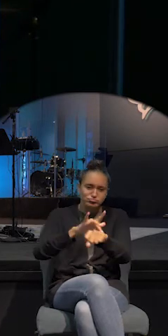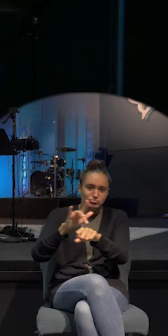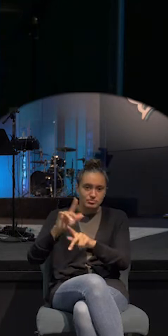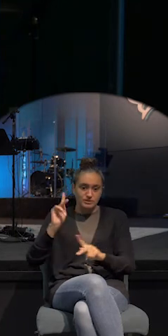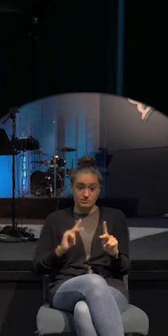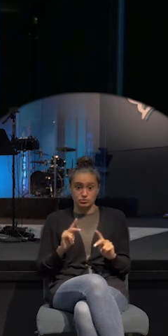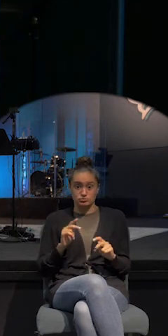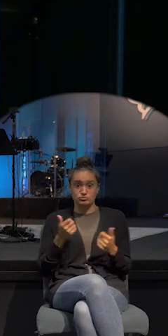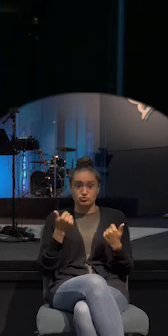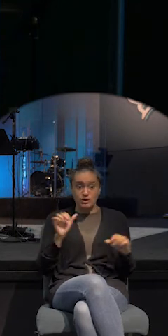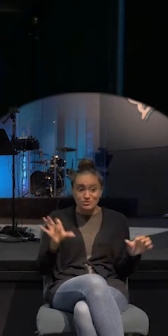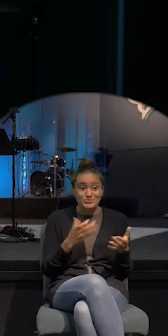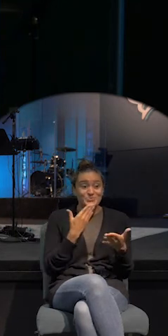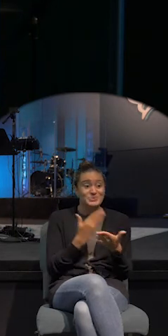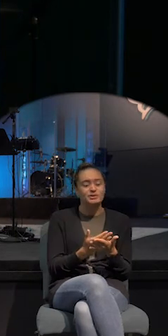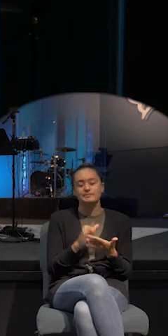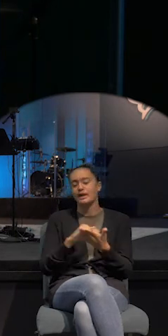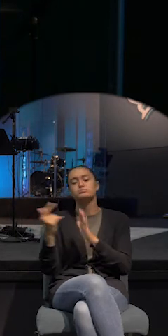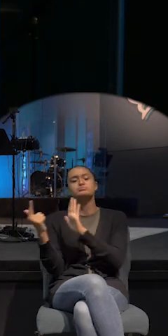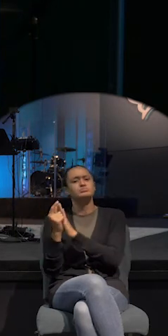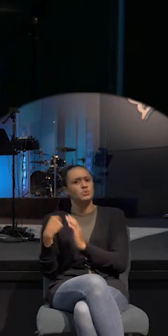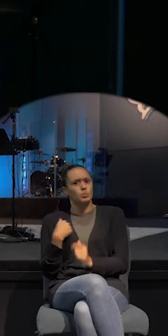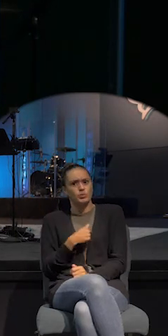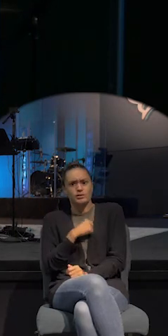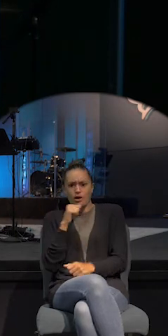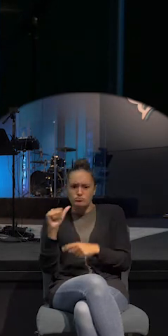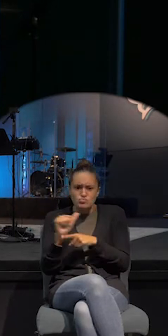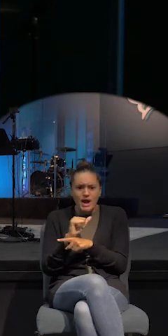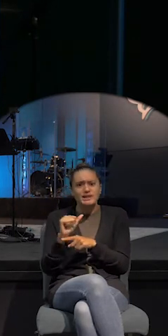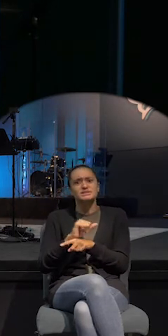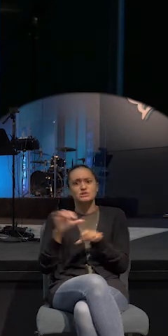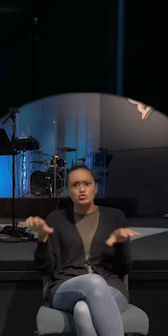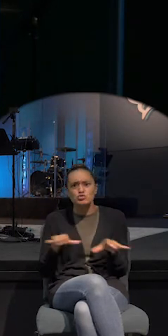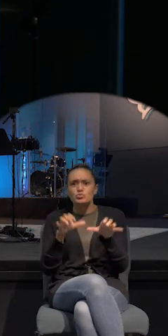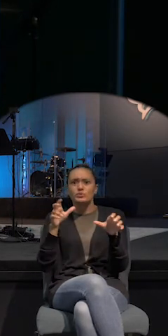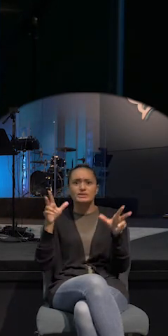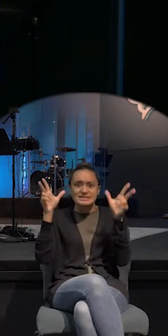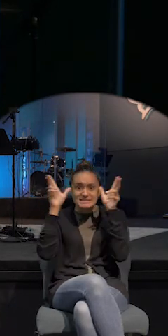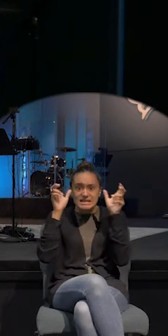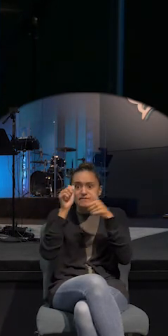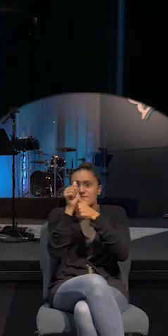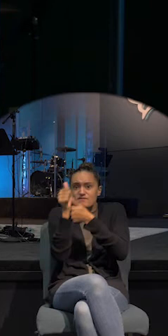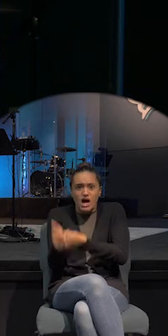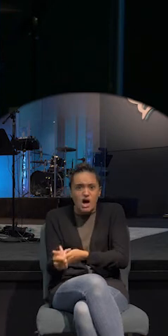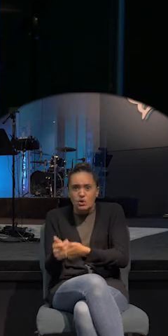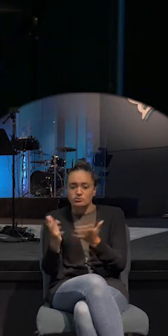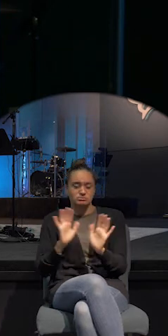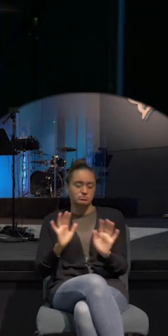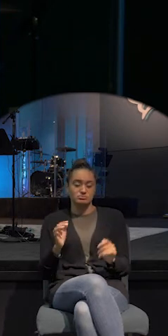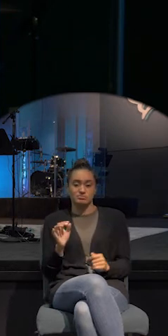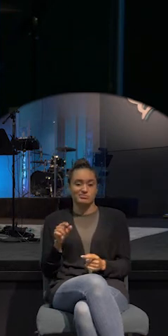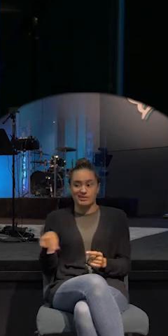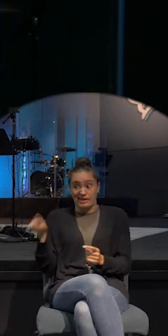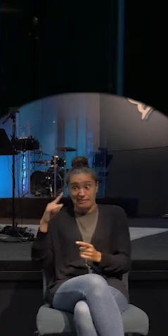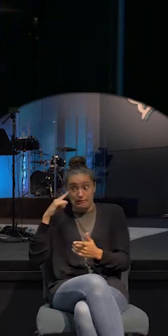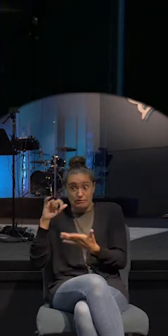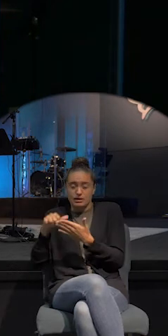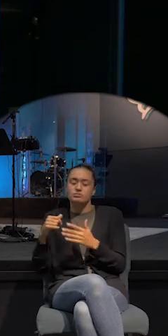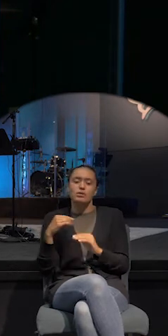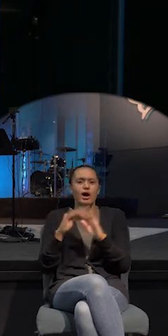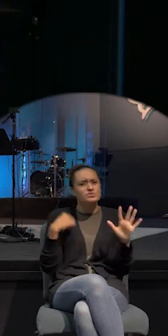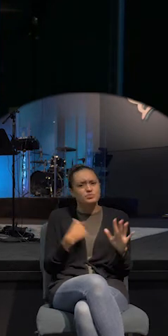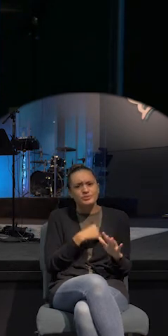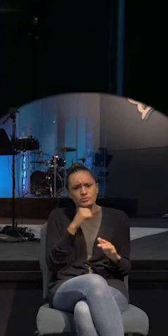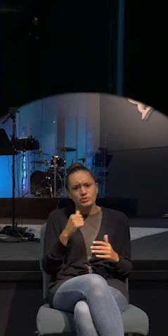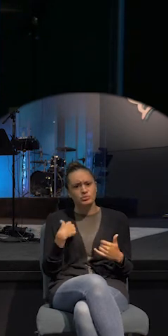good is lawful. We were not practicing Satanism. They thought we were, you know, but obviously we weren't. What we were doing is